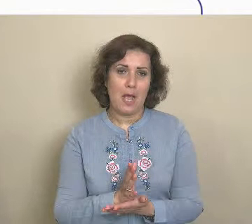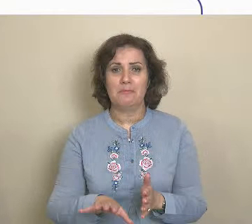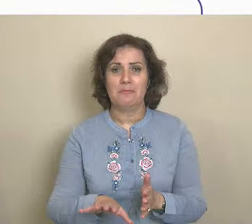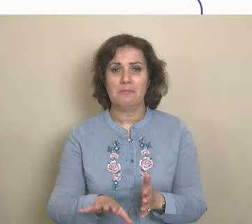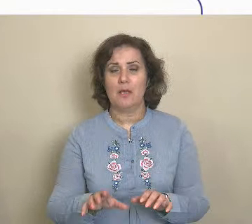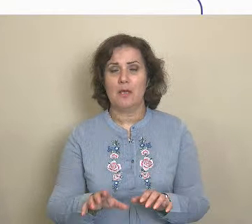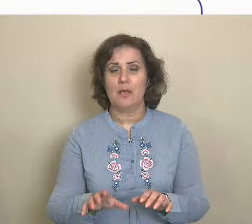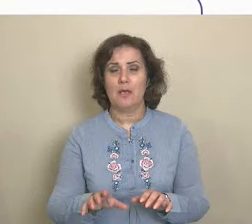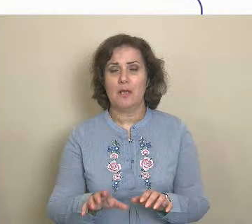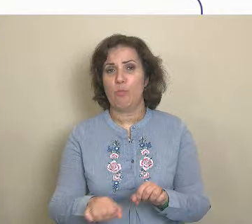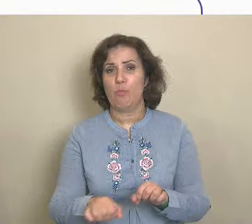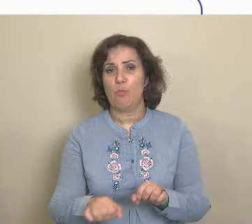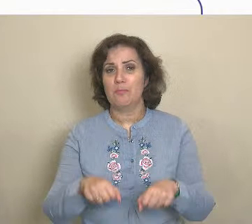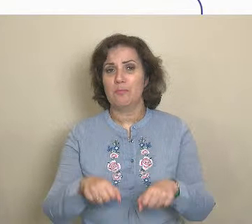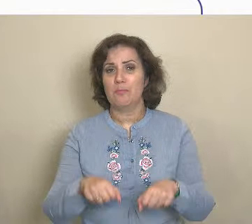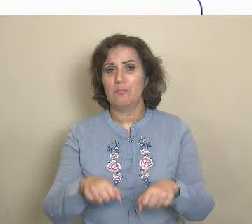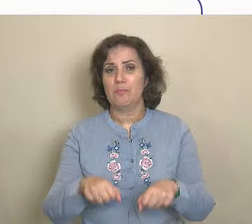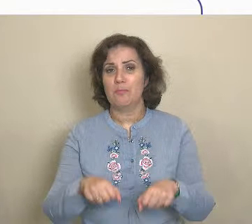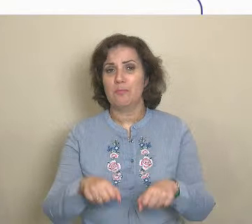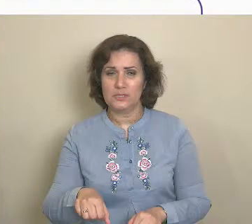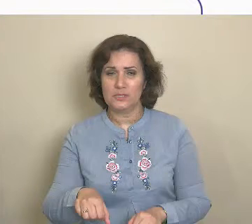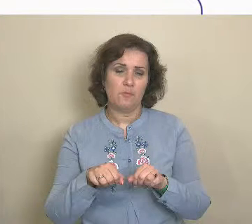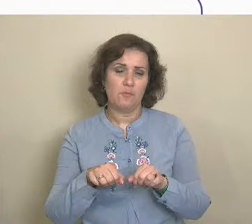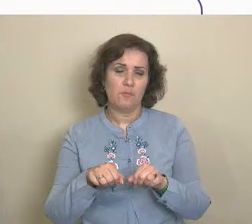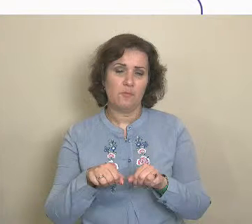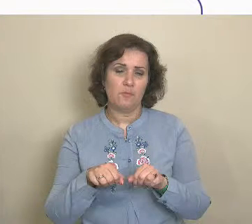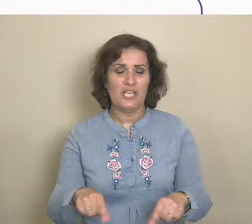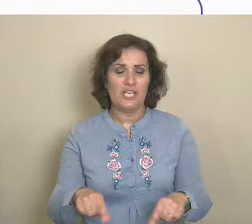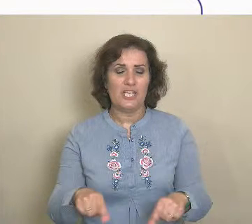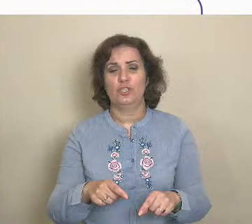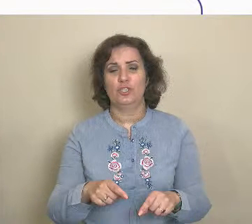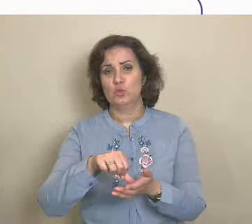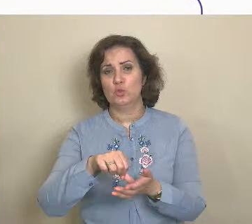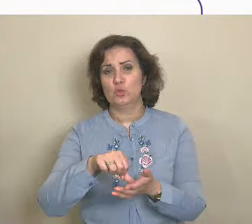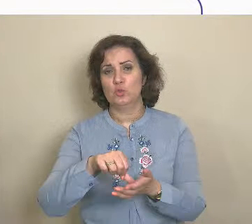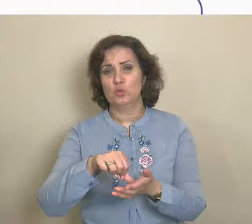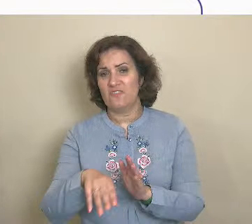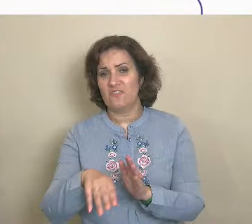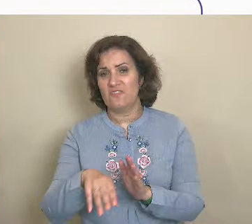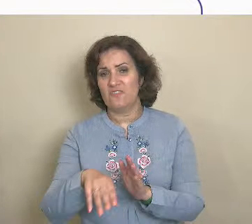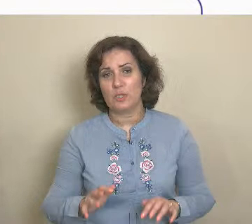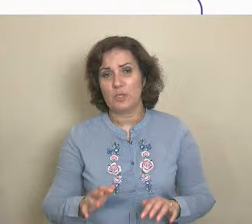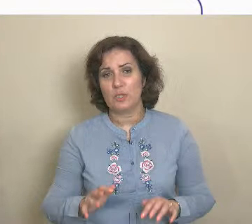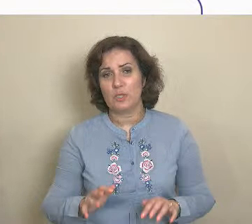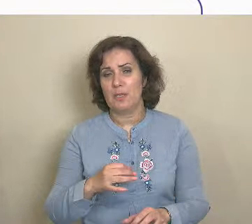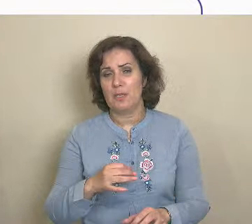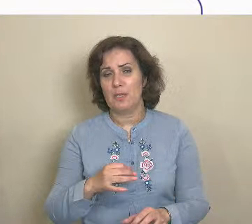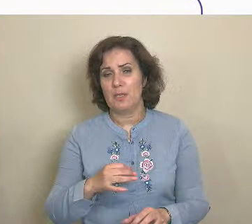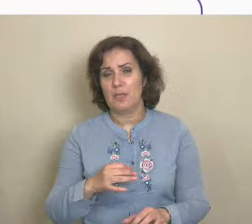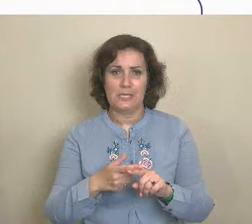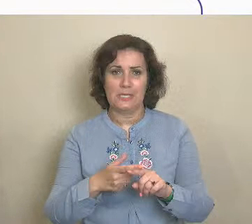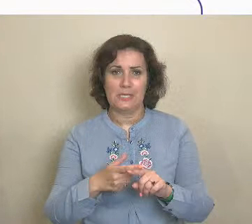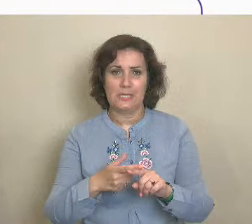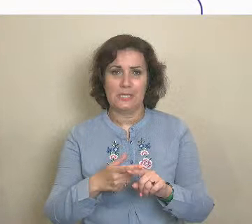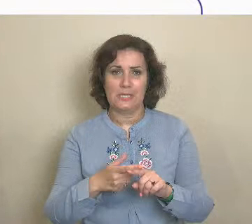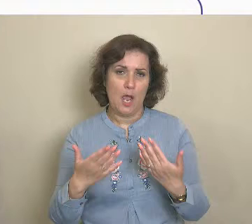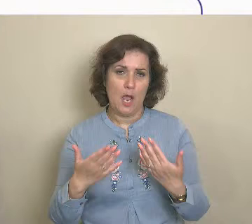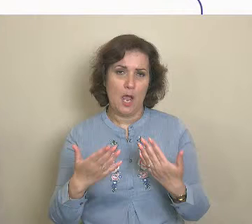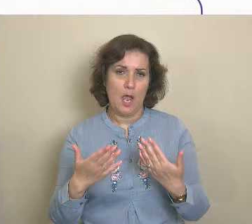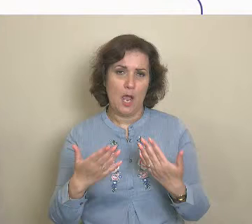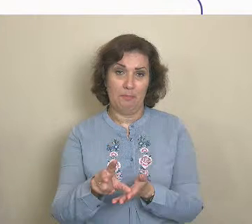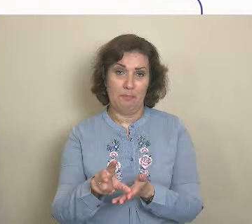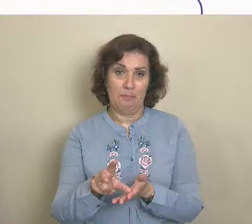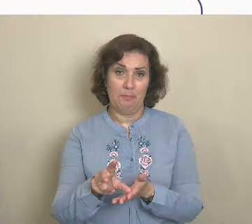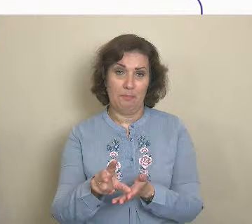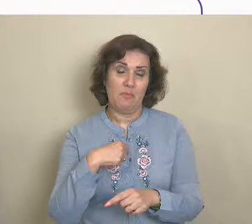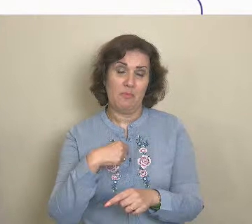on the other hand, when there is a violation of the rights of the electors or other subjects of the election process, definitely we have to